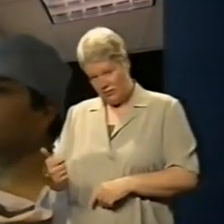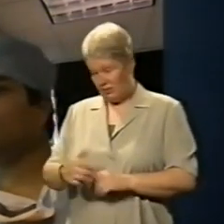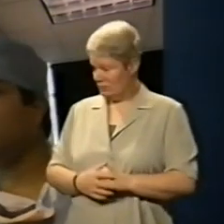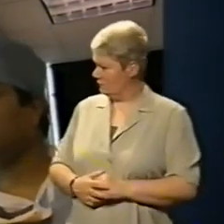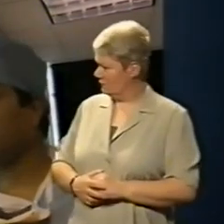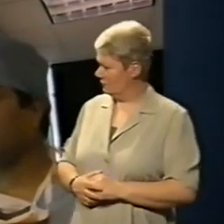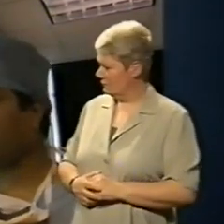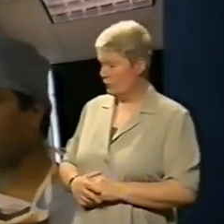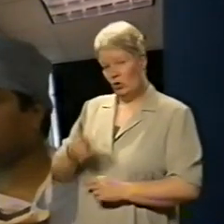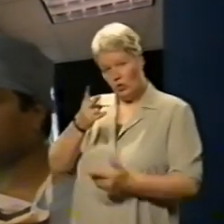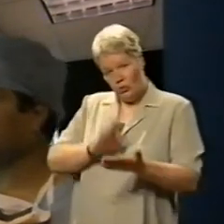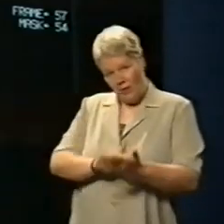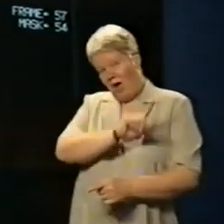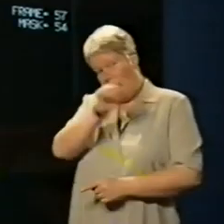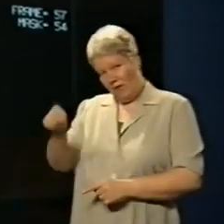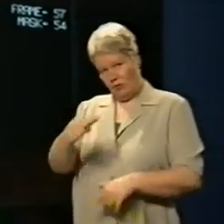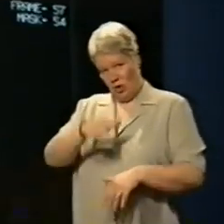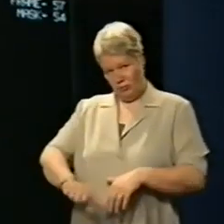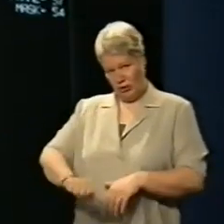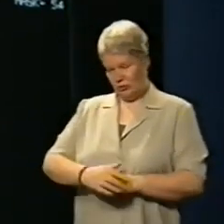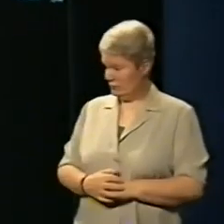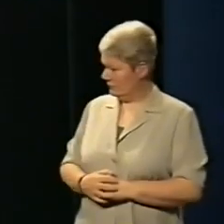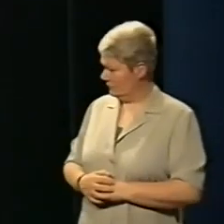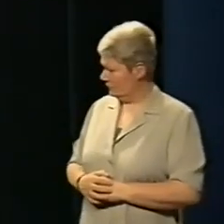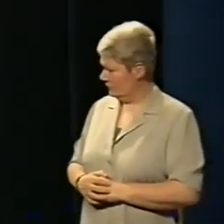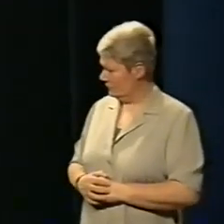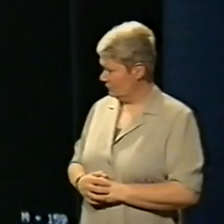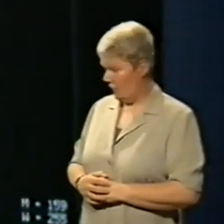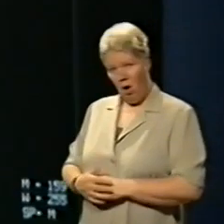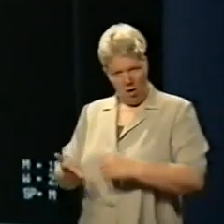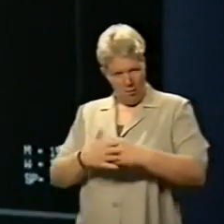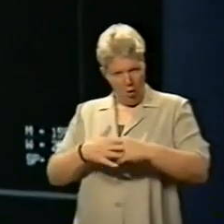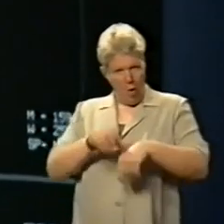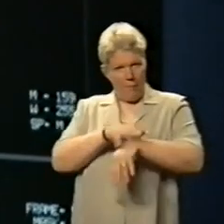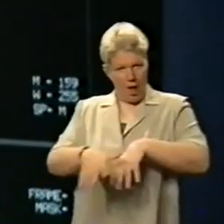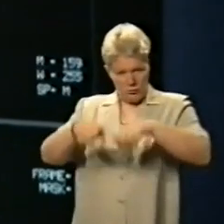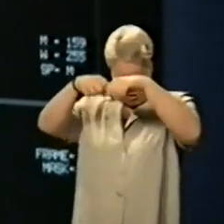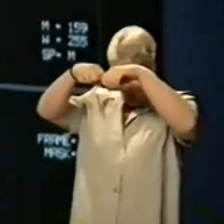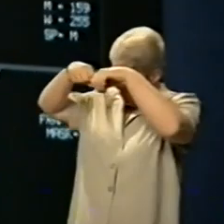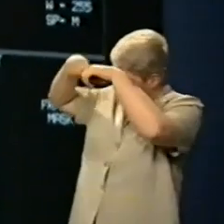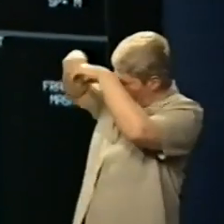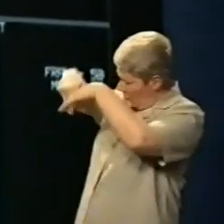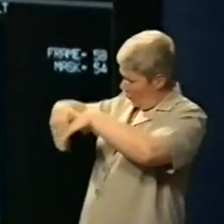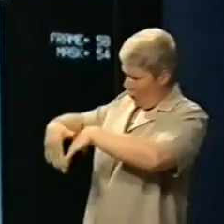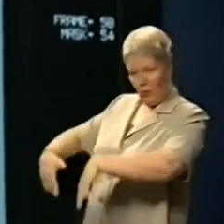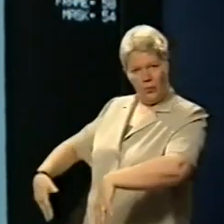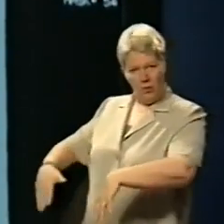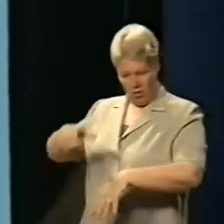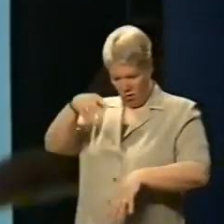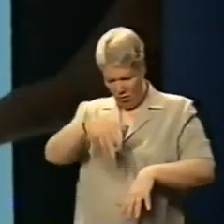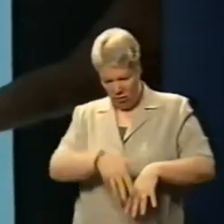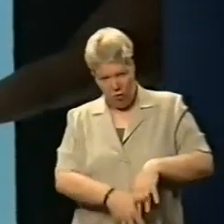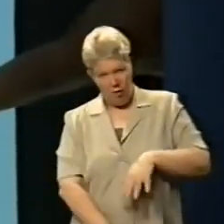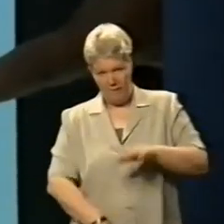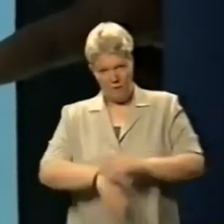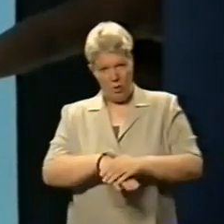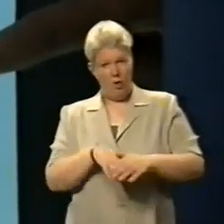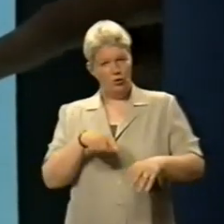X-ray two months after operation. There are many more blood vessels, and there's now blood flowing all the way to the foot.